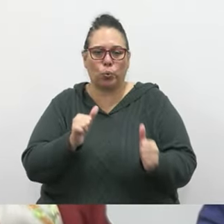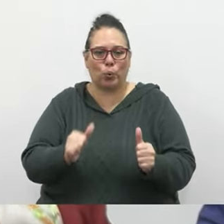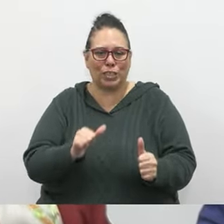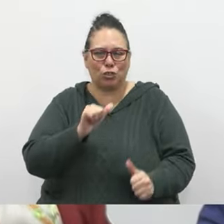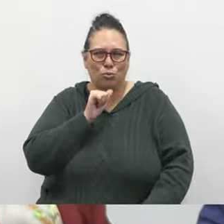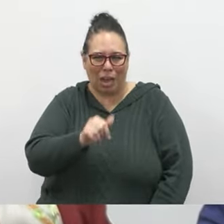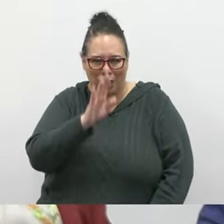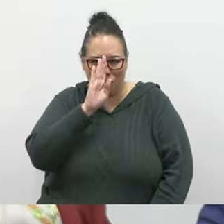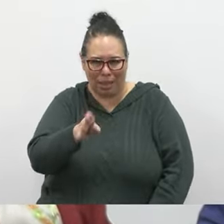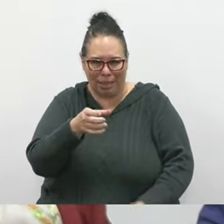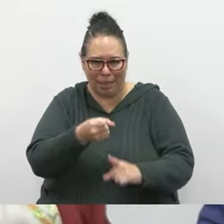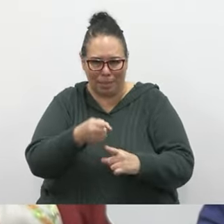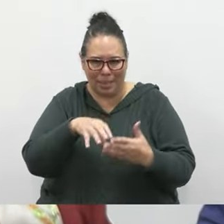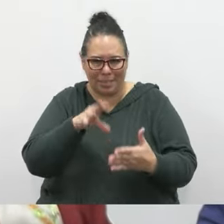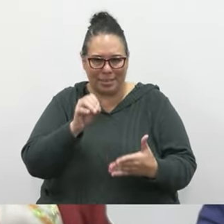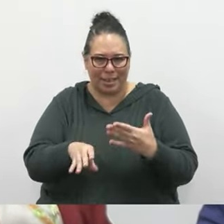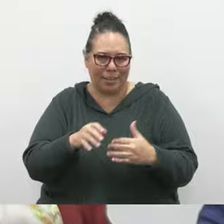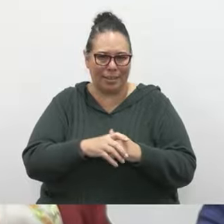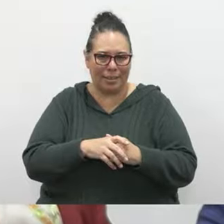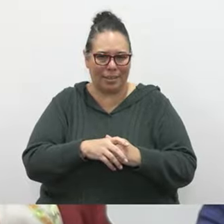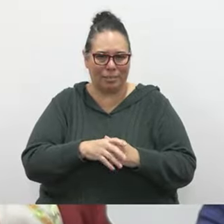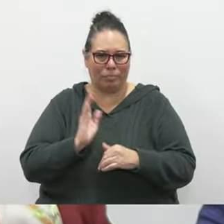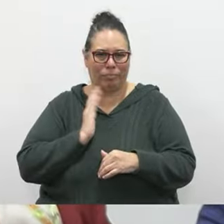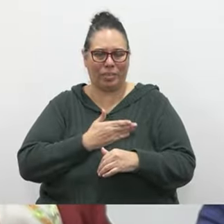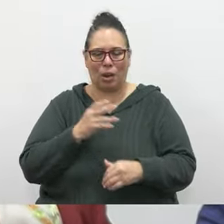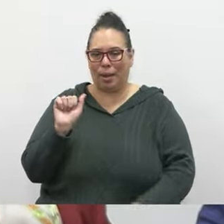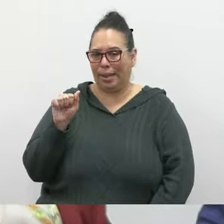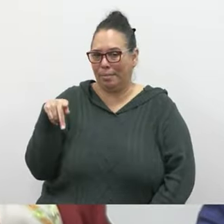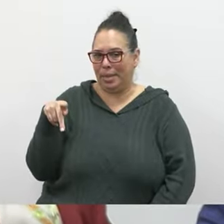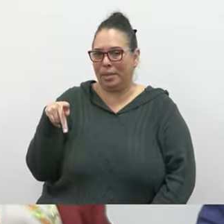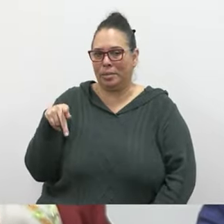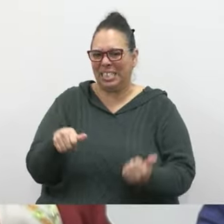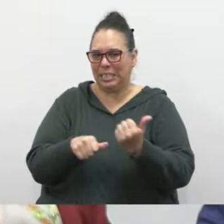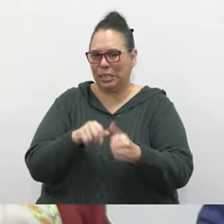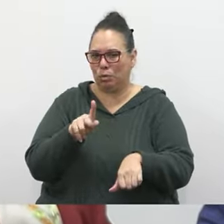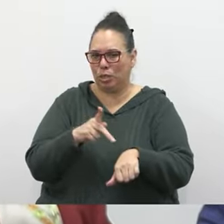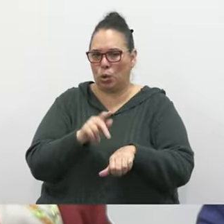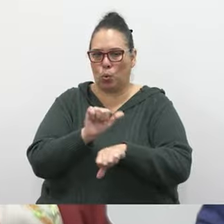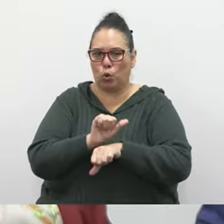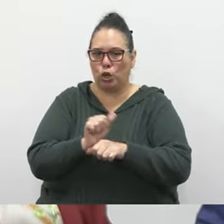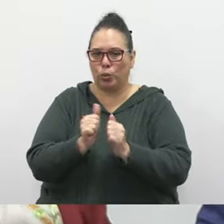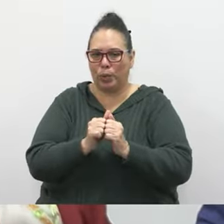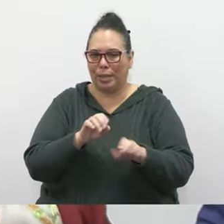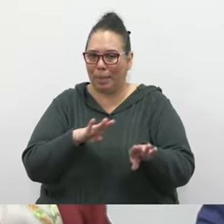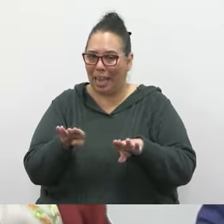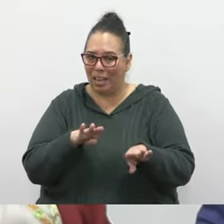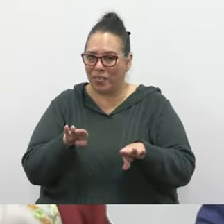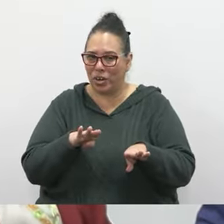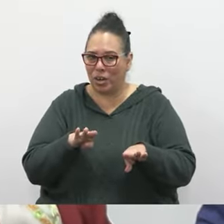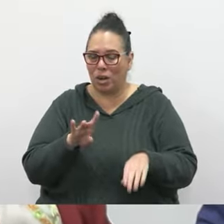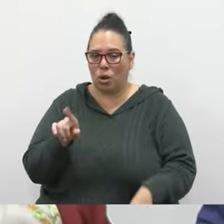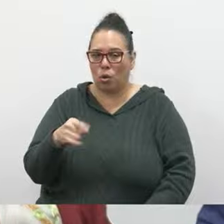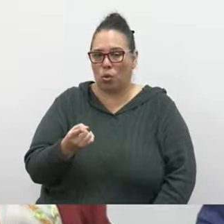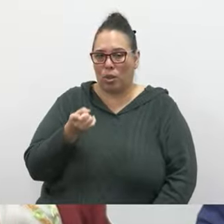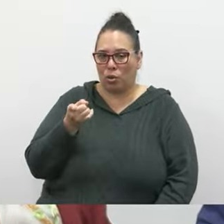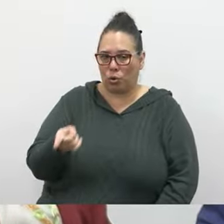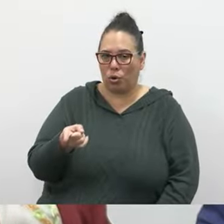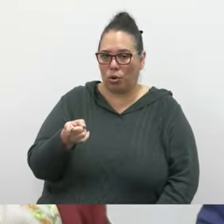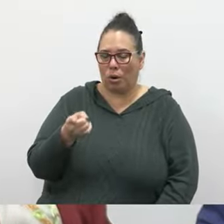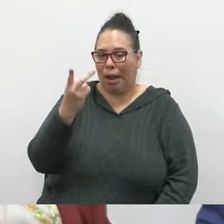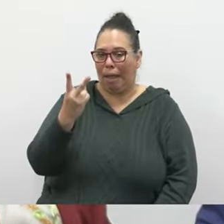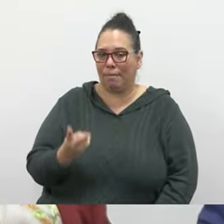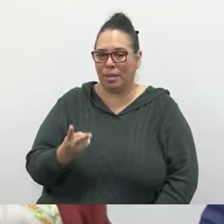impact students? Our assistant principal works with behavior. With her only on campus half